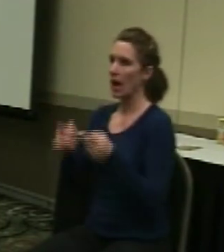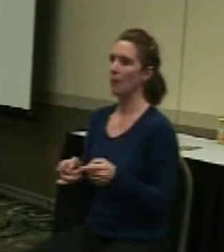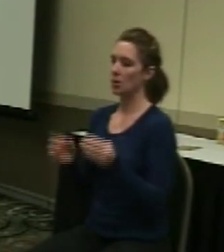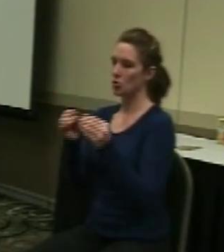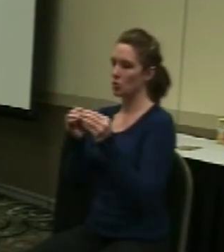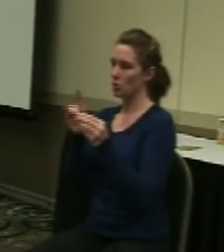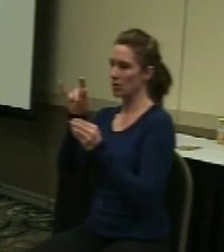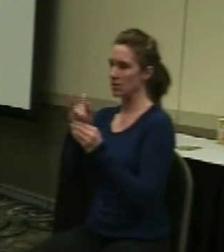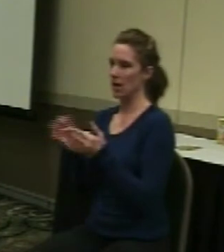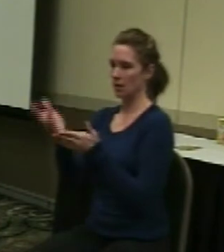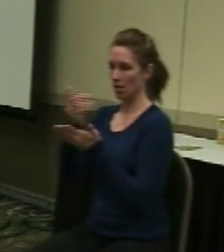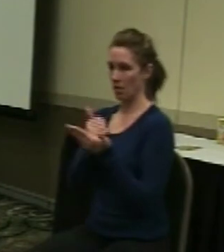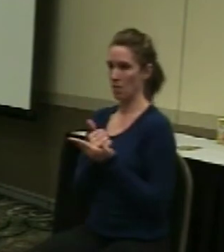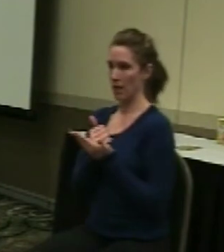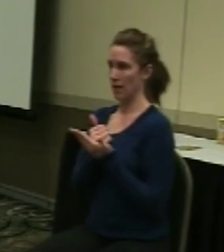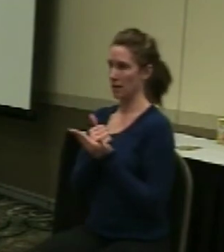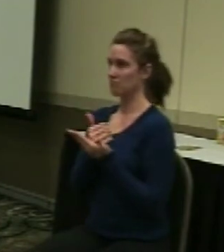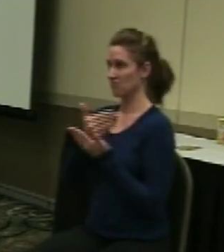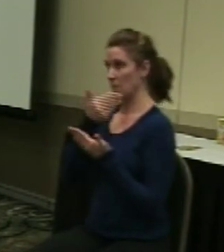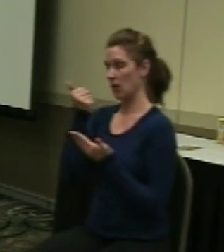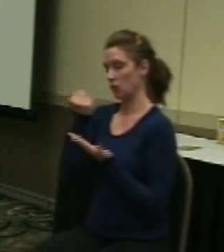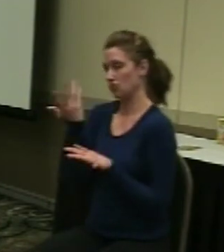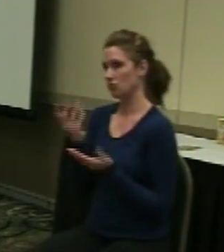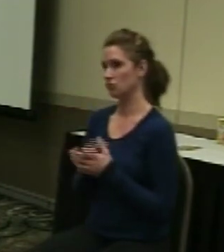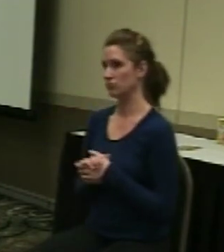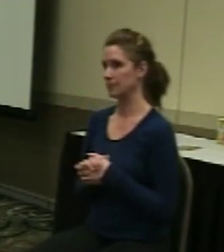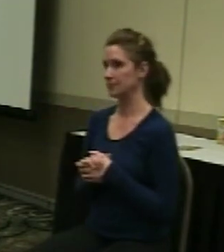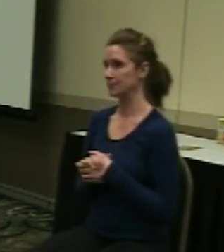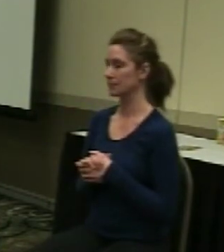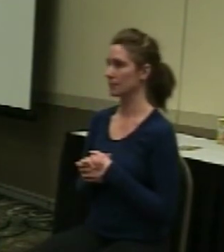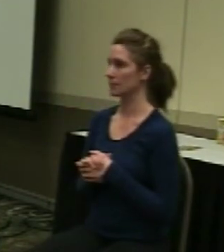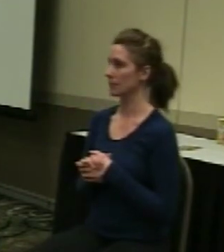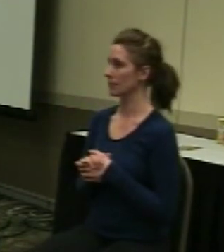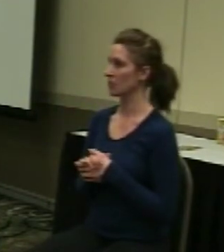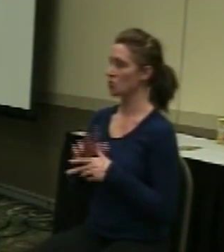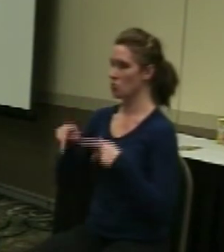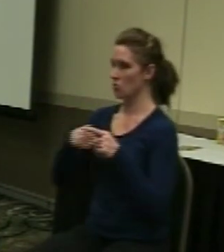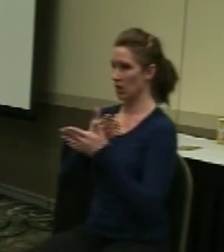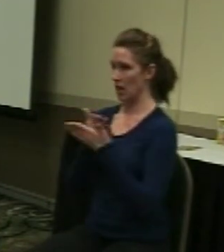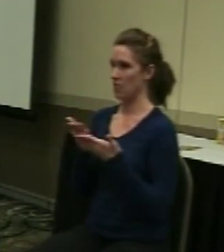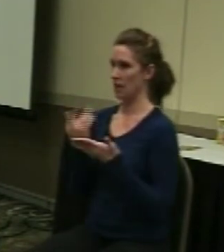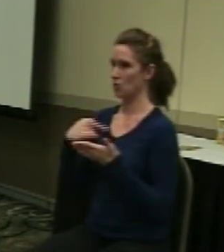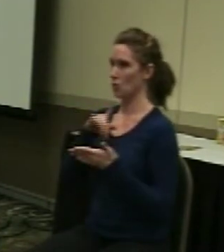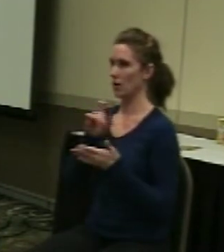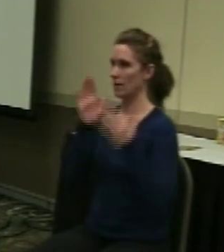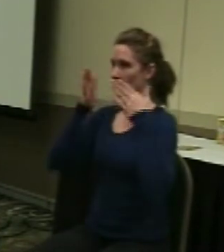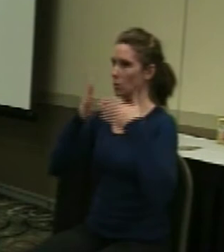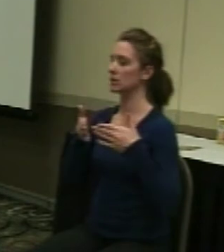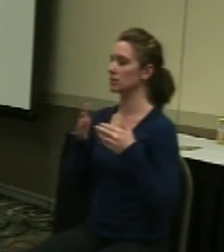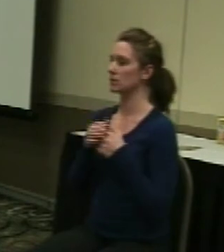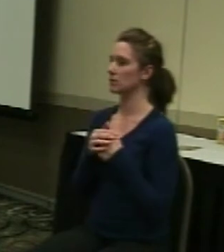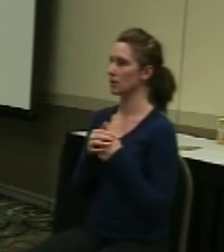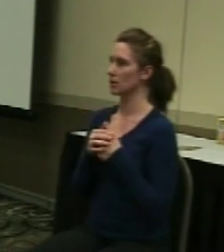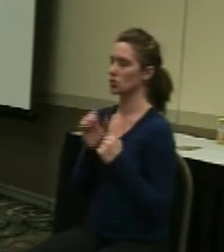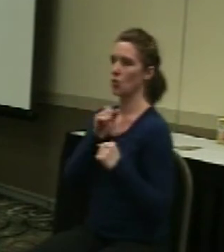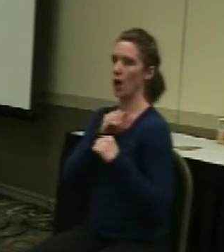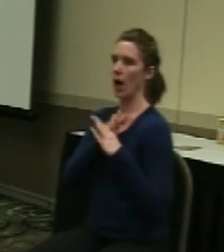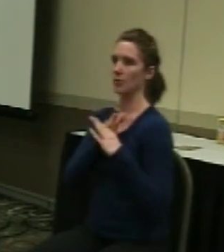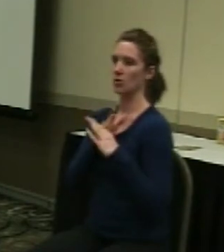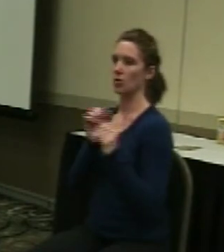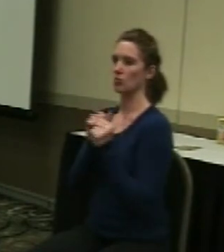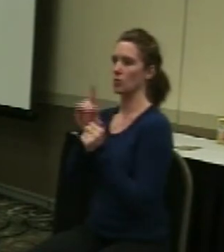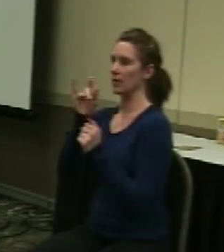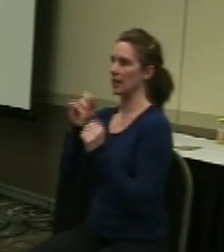have accumulated, the better it is. So those kinds of things that we need to. What are obstacles to data analysis